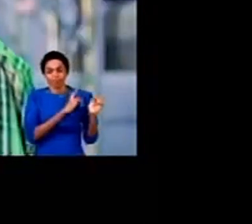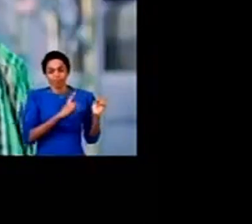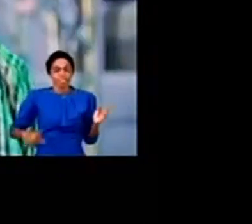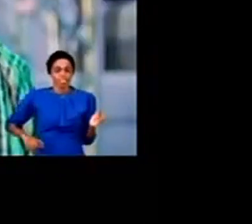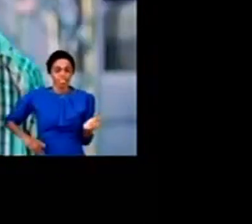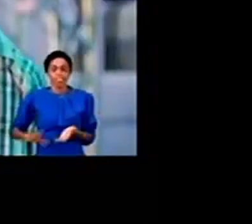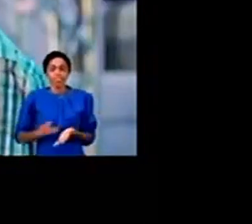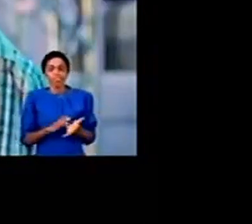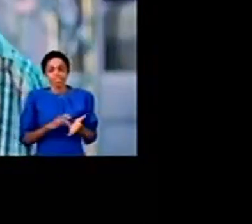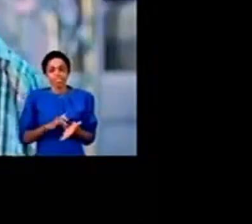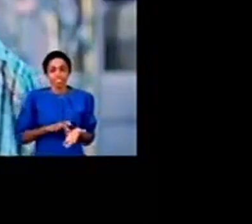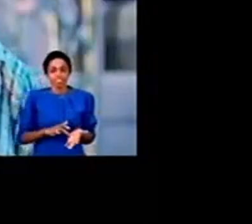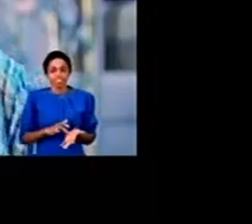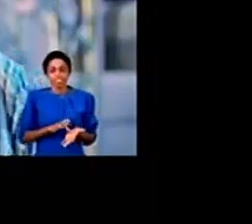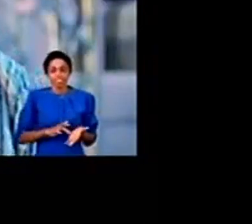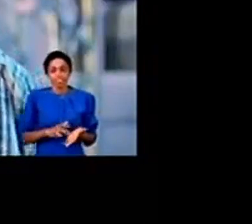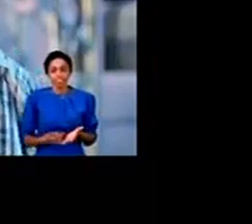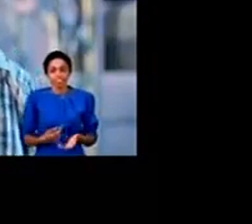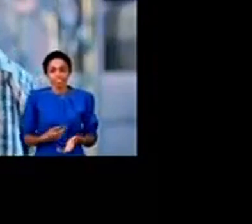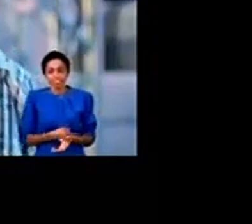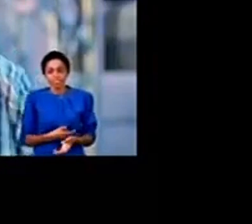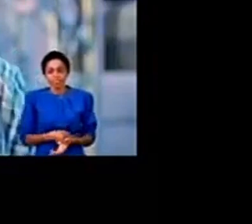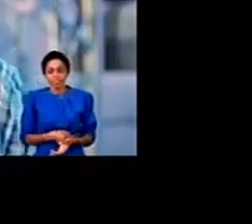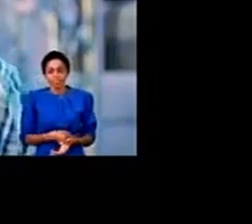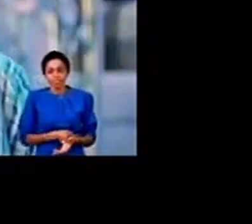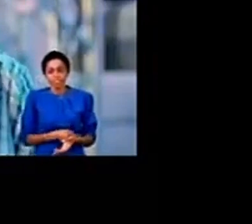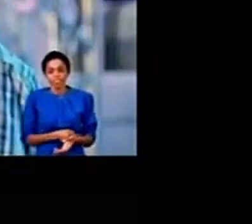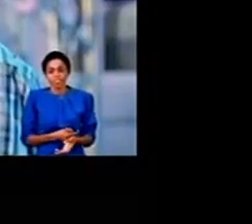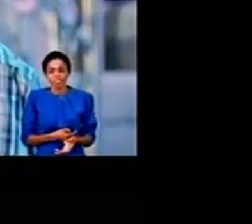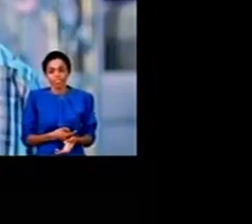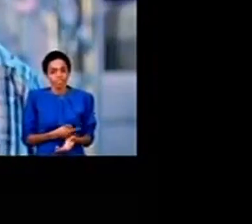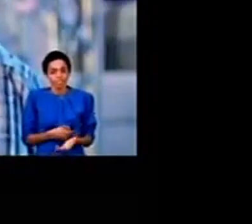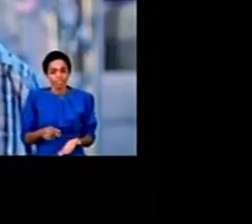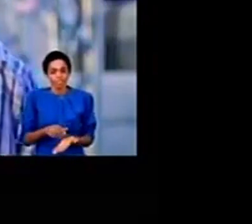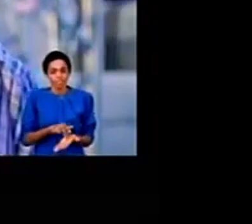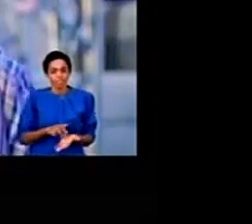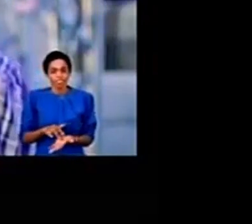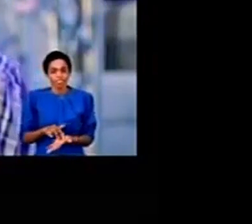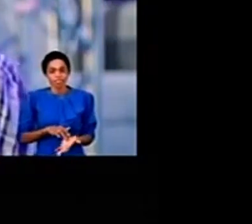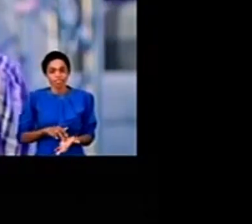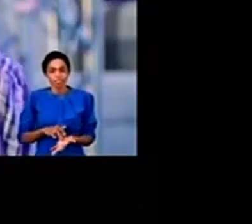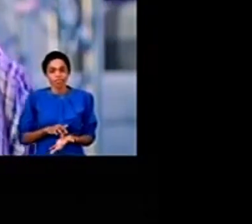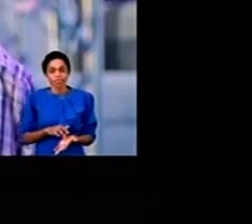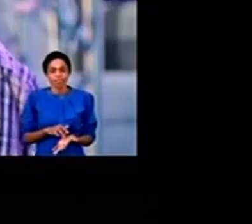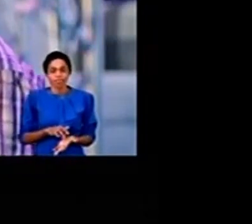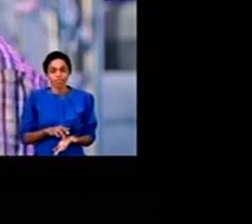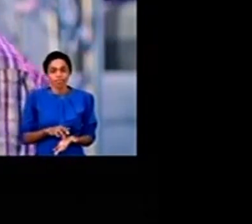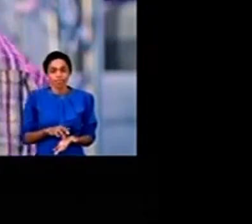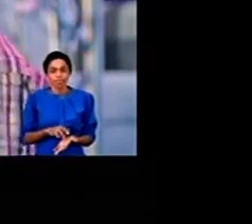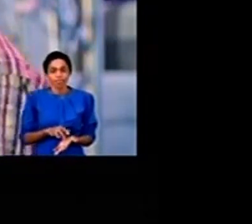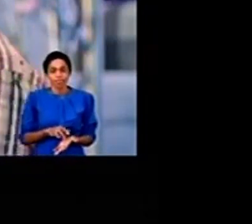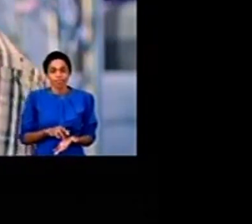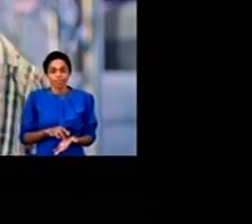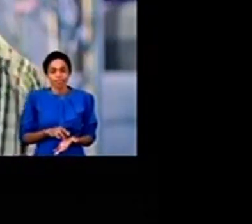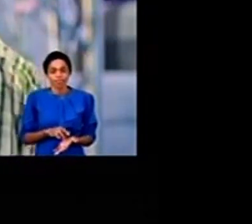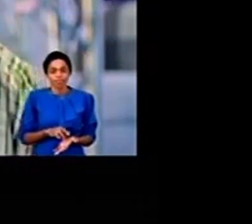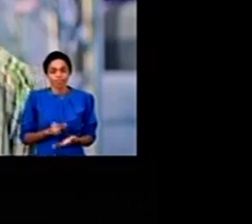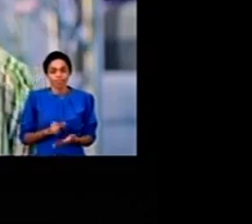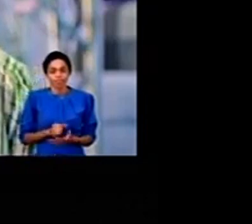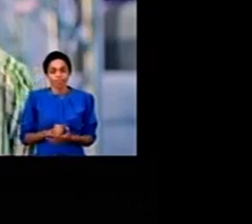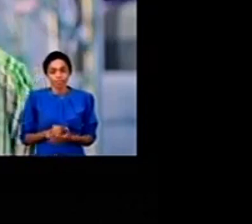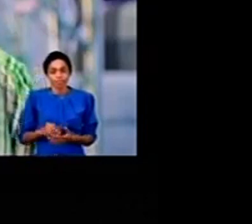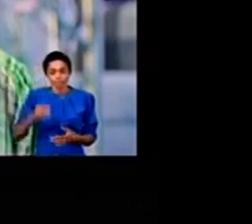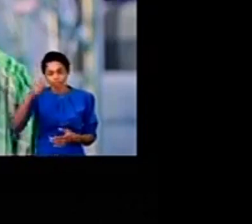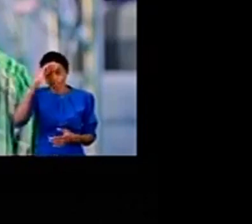without devil. I'm delivered from taking 8 drugs. I deliver from getting the friends, bad friends.